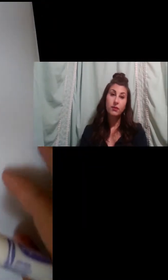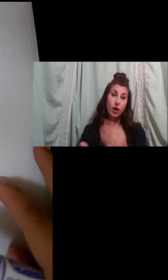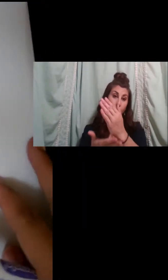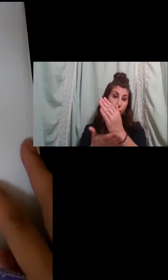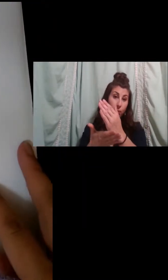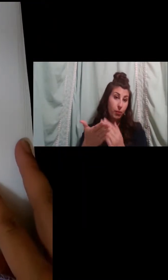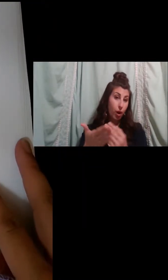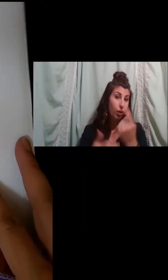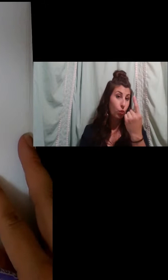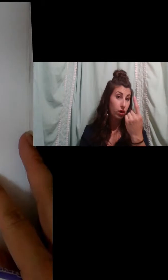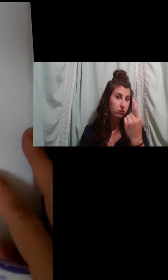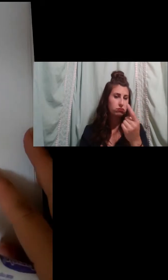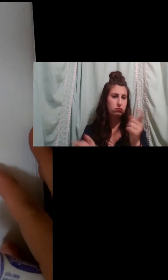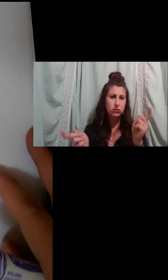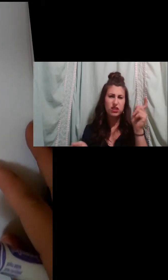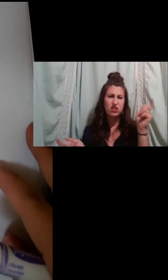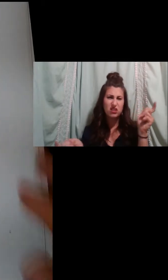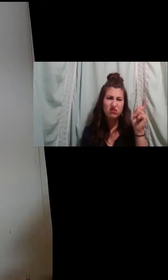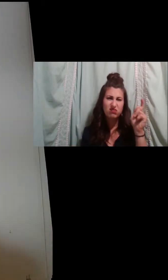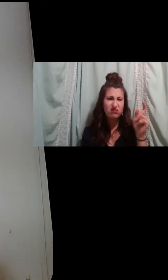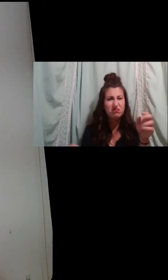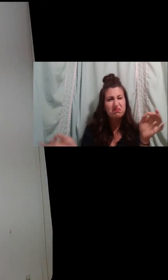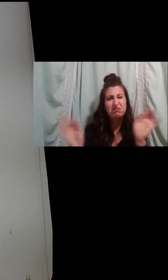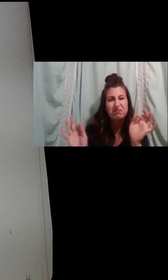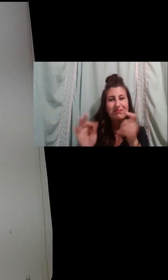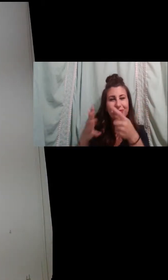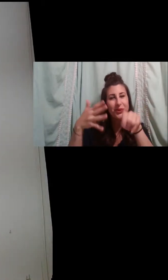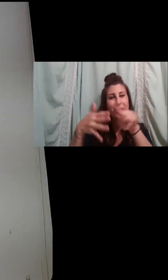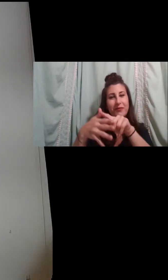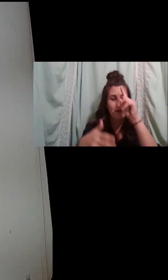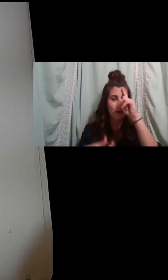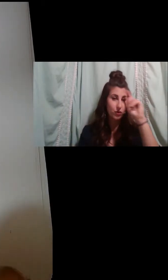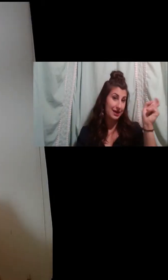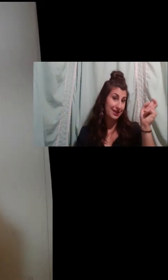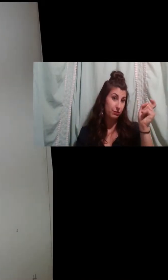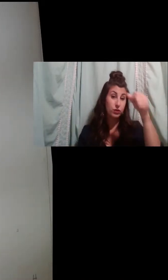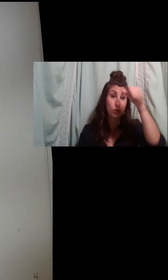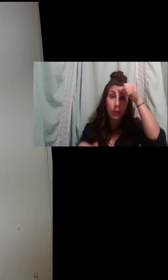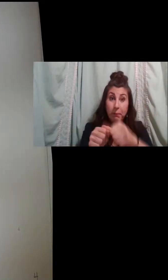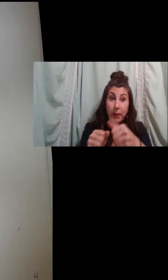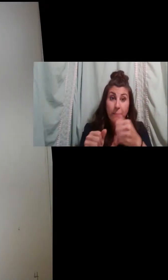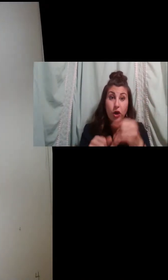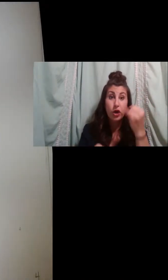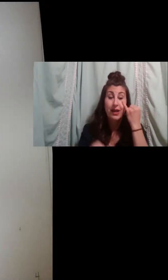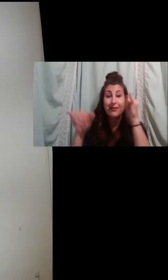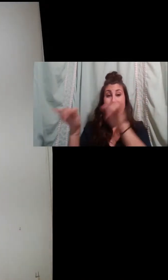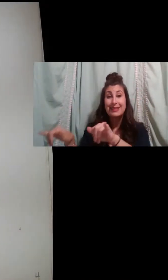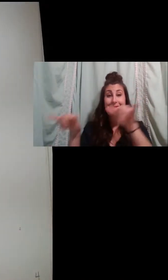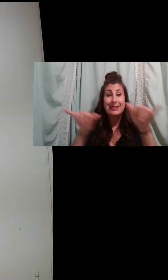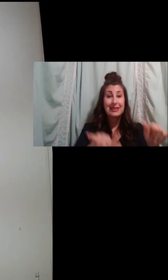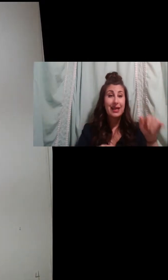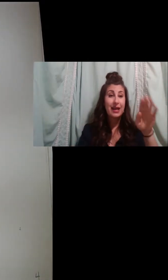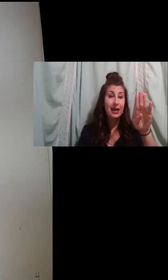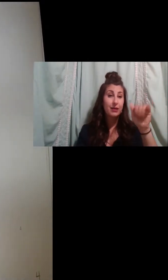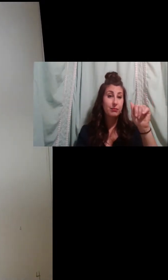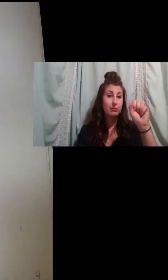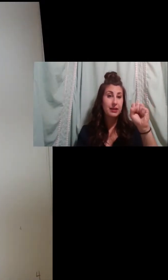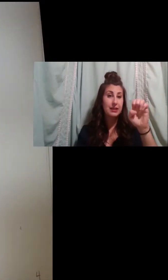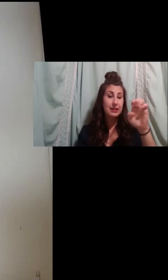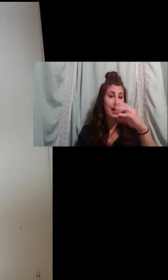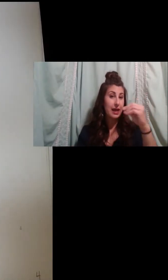So part 1 is a mini review of exponents. So remember, if I have the same base and